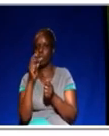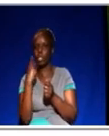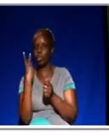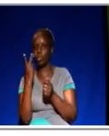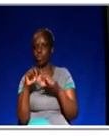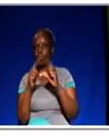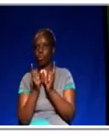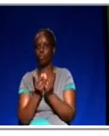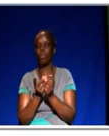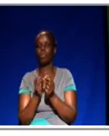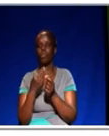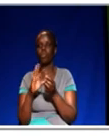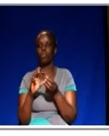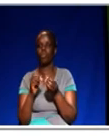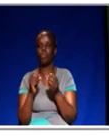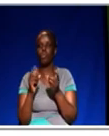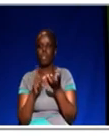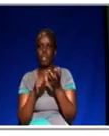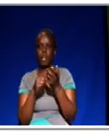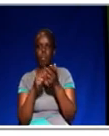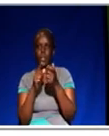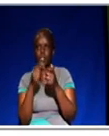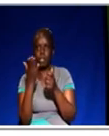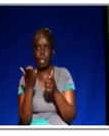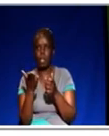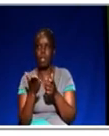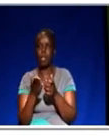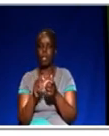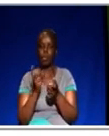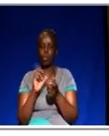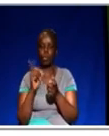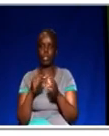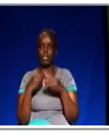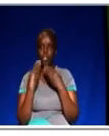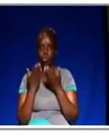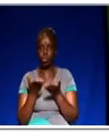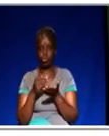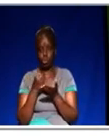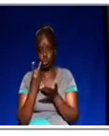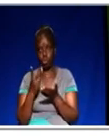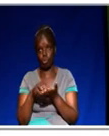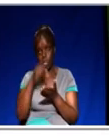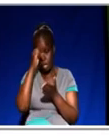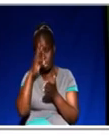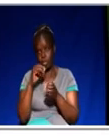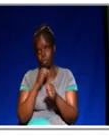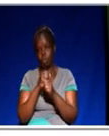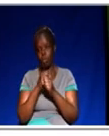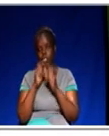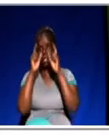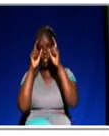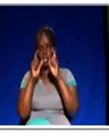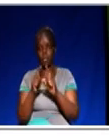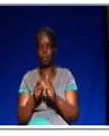sets, let's take a scenario here where these are two students who did an exam, and let's assume